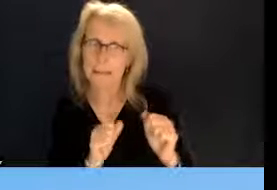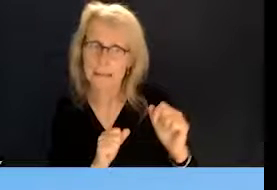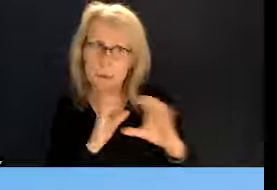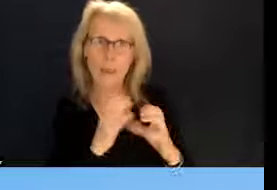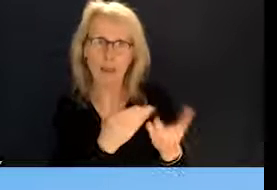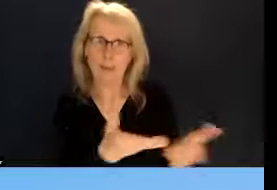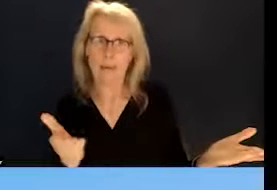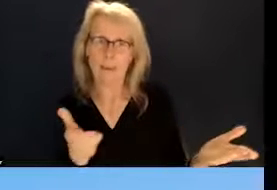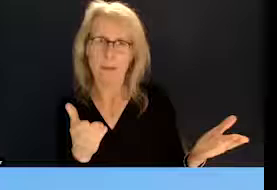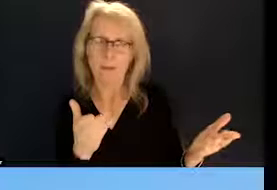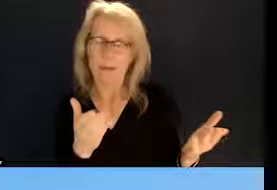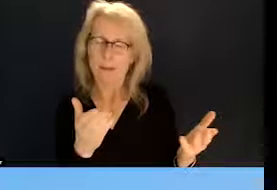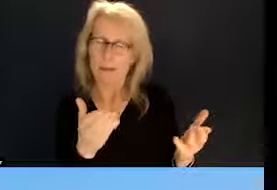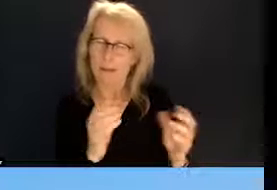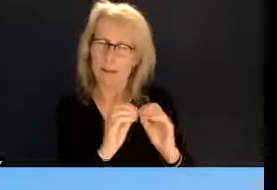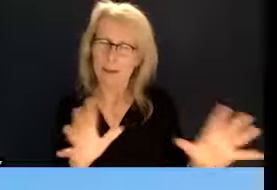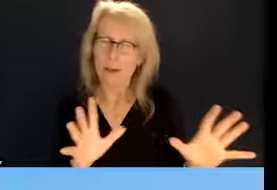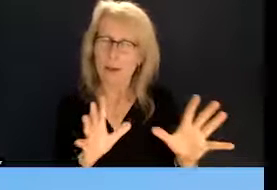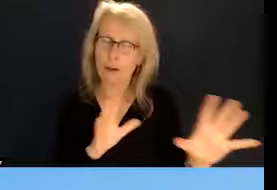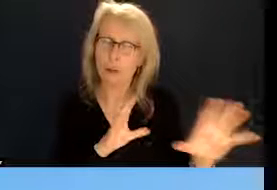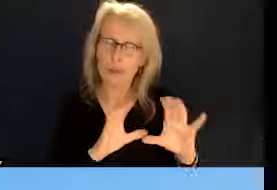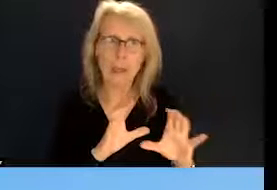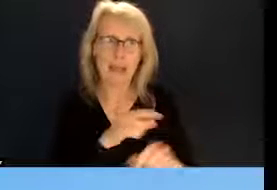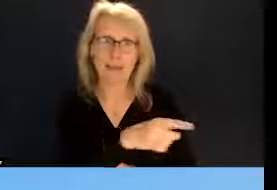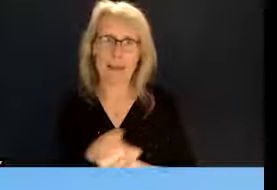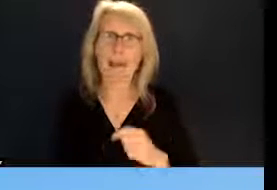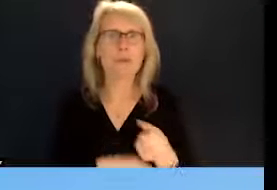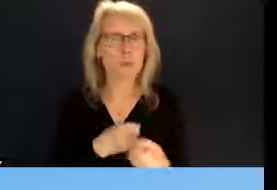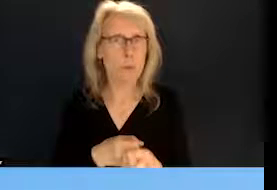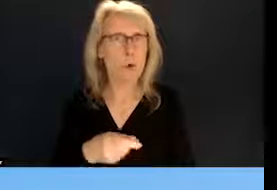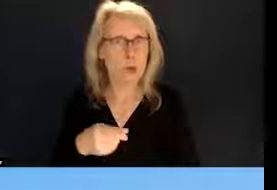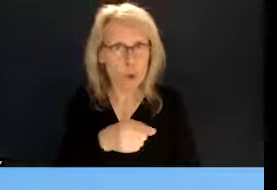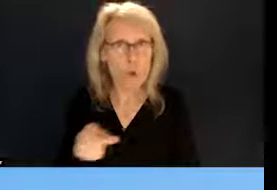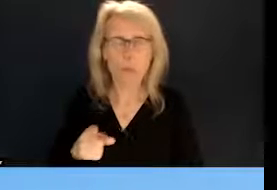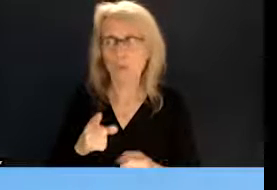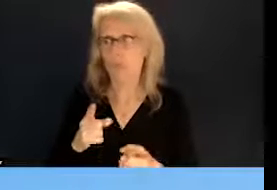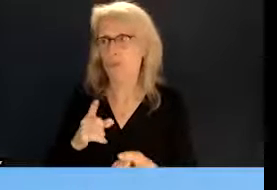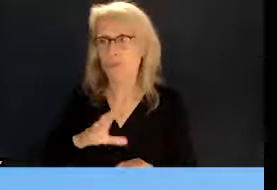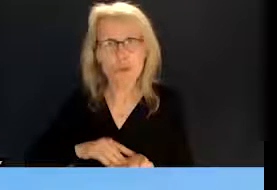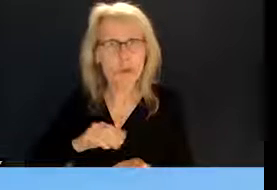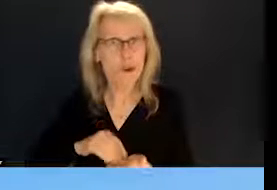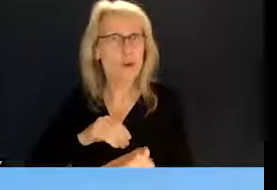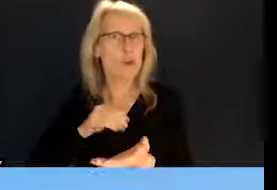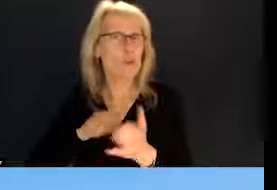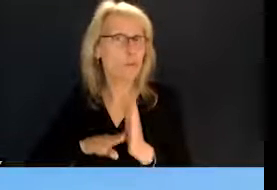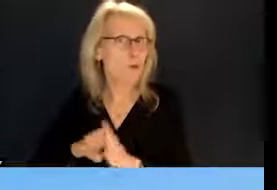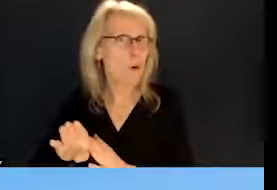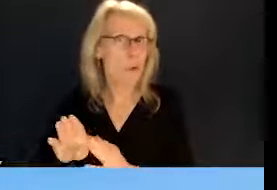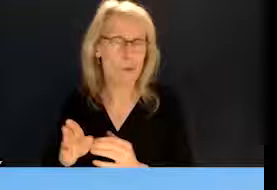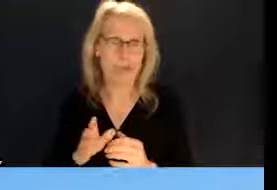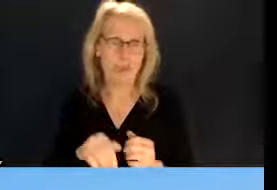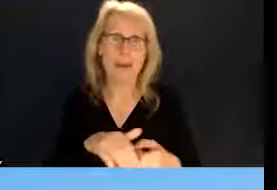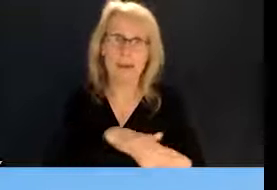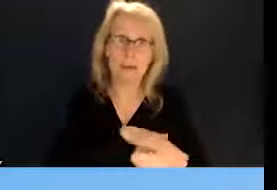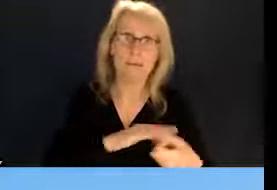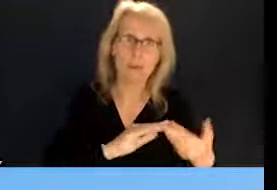that. It's like that, making sure you have a supportive community that helps you grow and learn in that space. But it's hard. It's